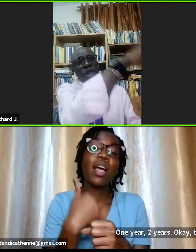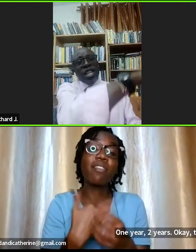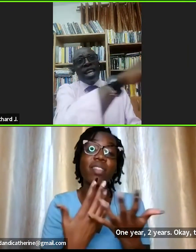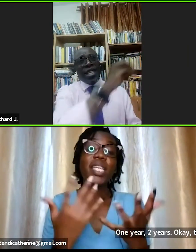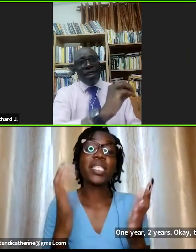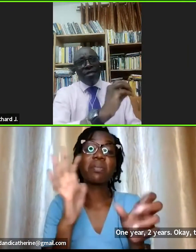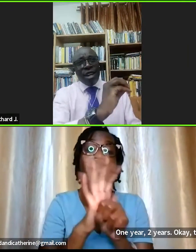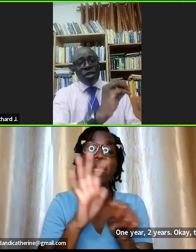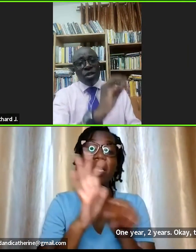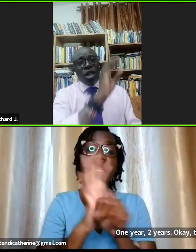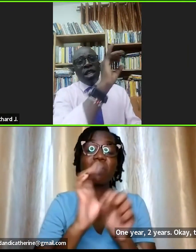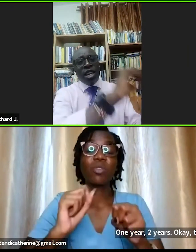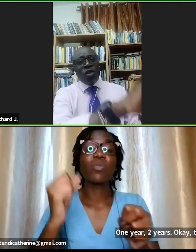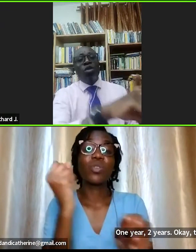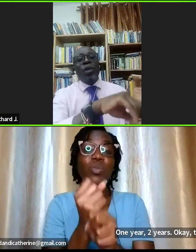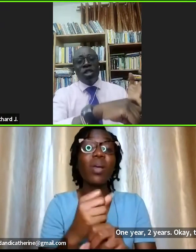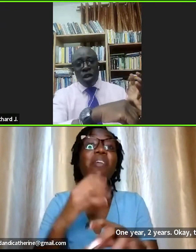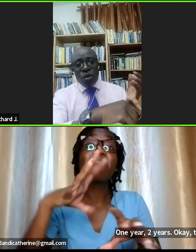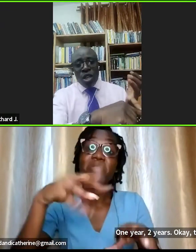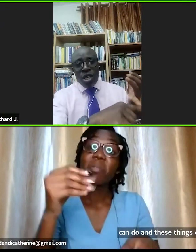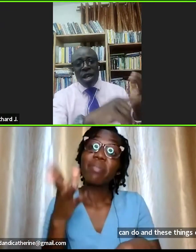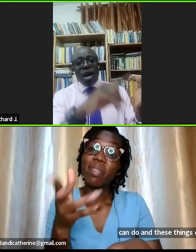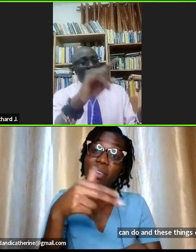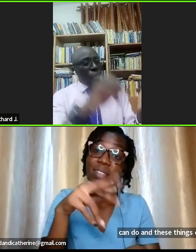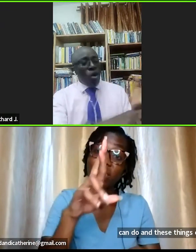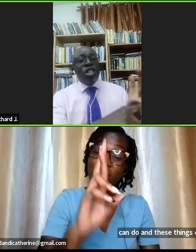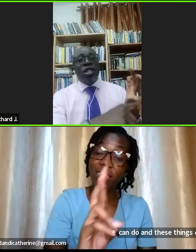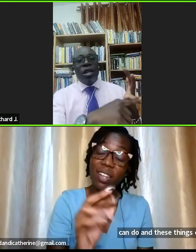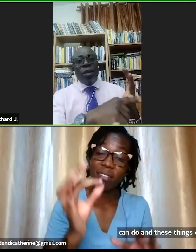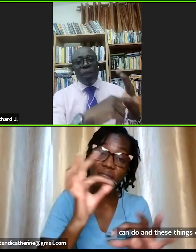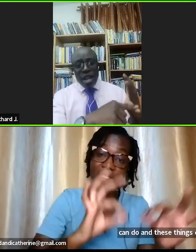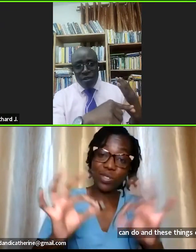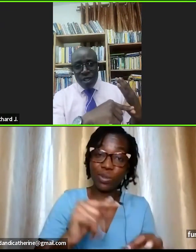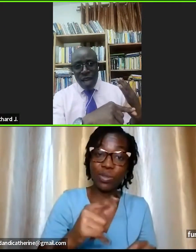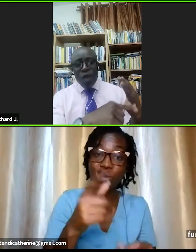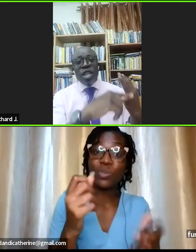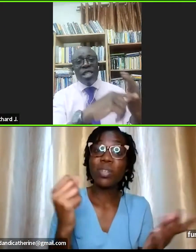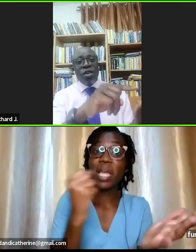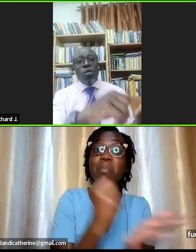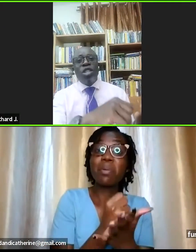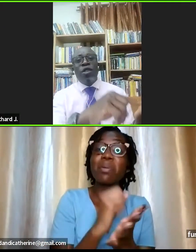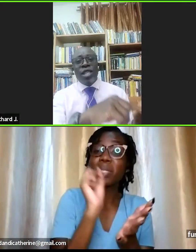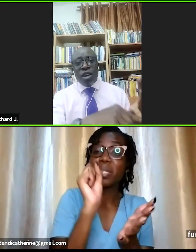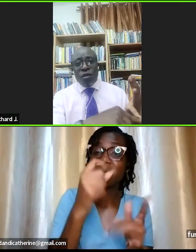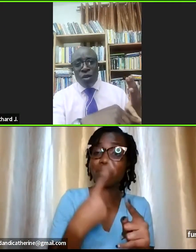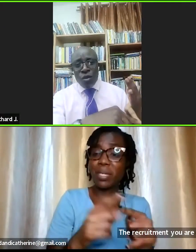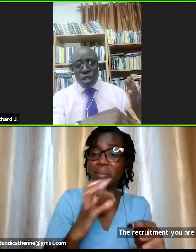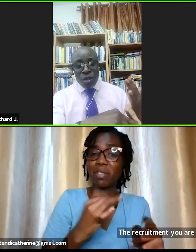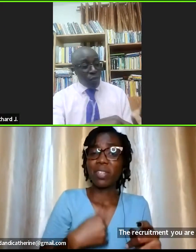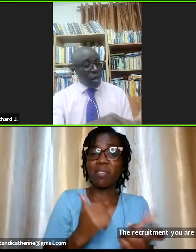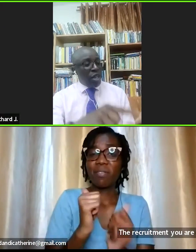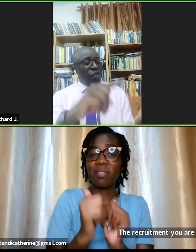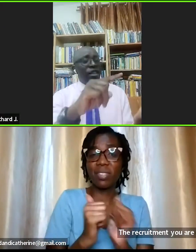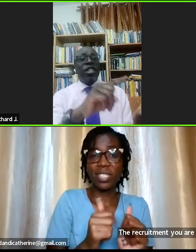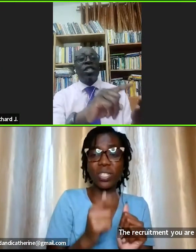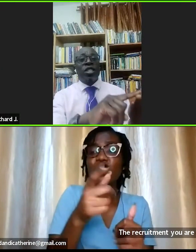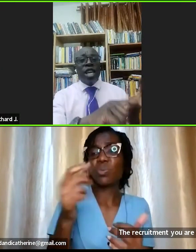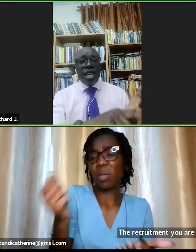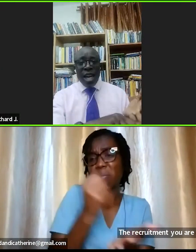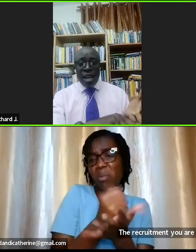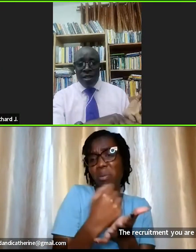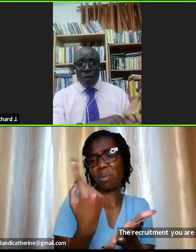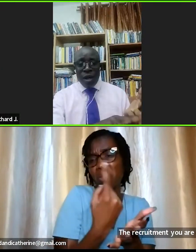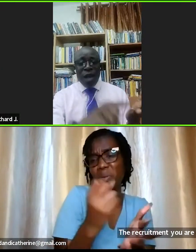found within the HR functions. The recruitment you are doing, what benefit? Are you just recruiting for the sake of recruiting? If it